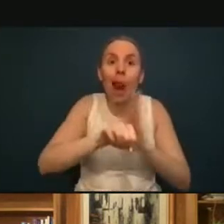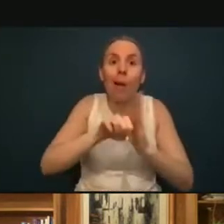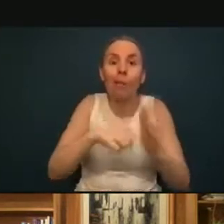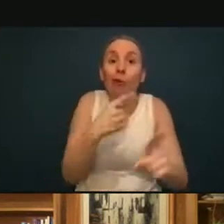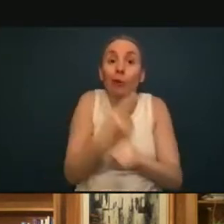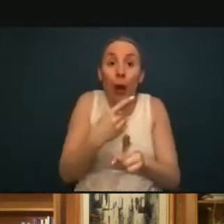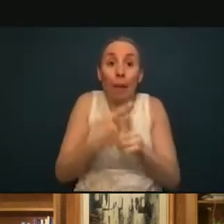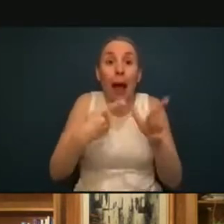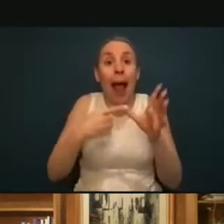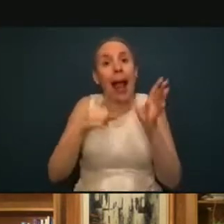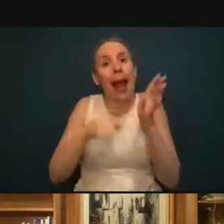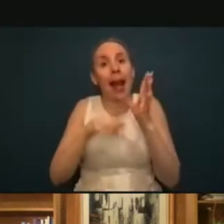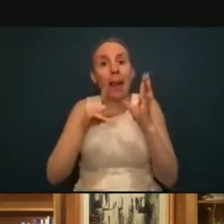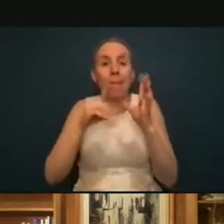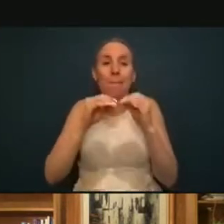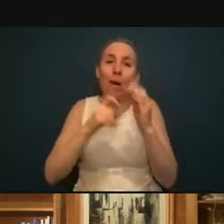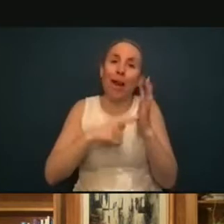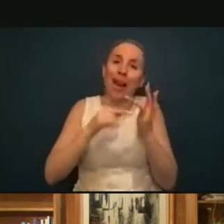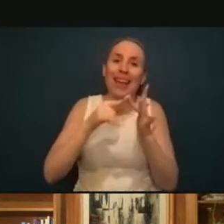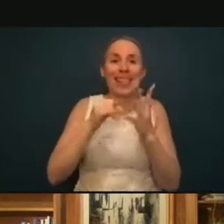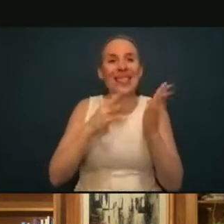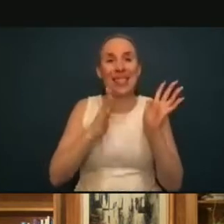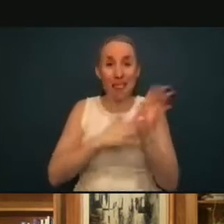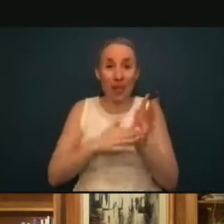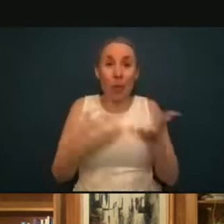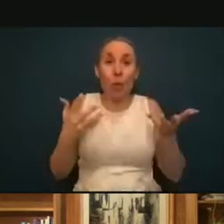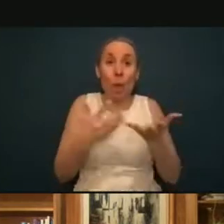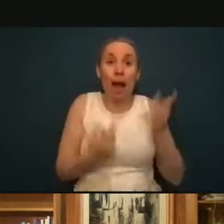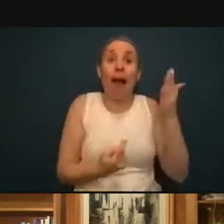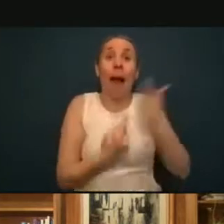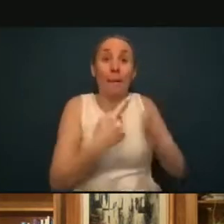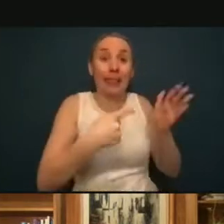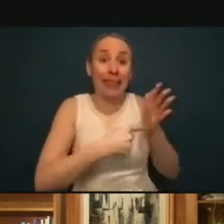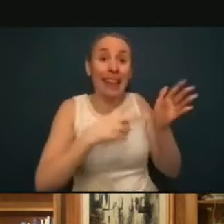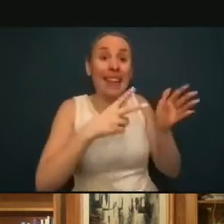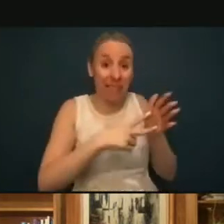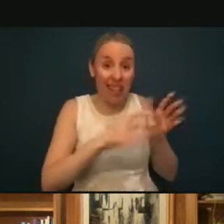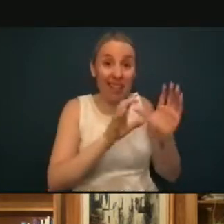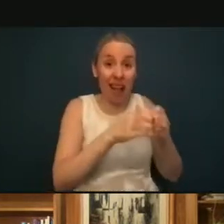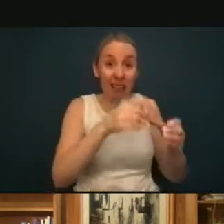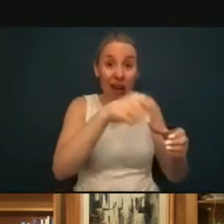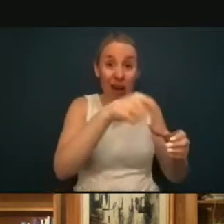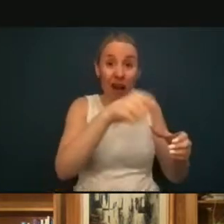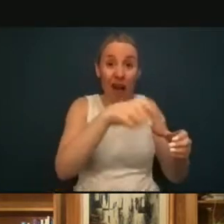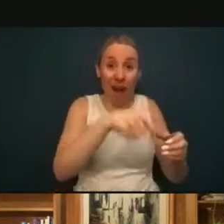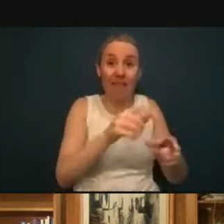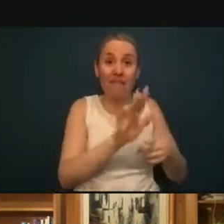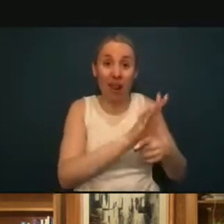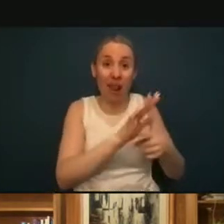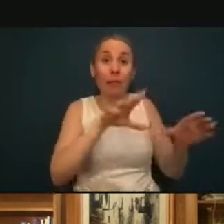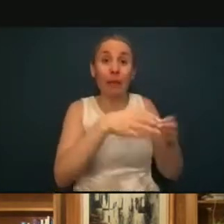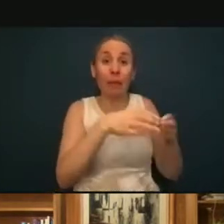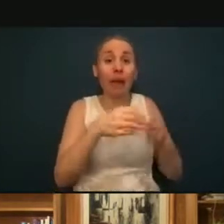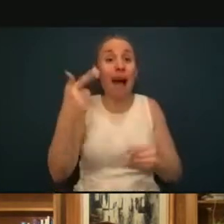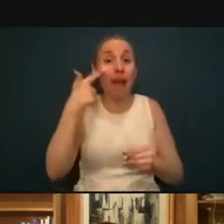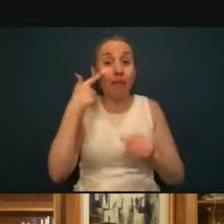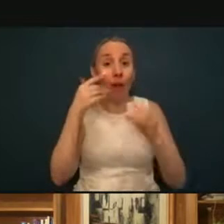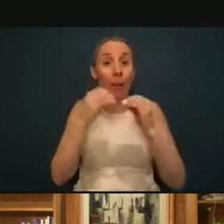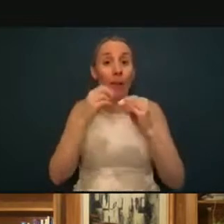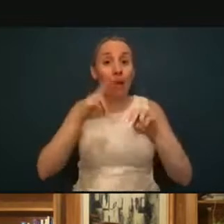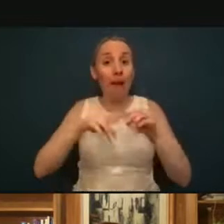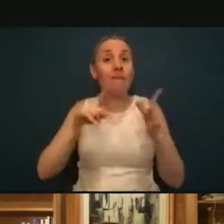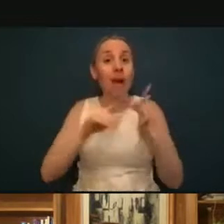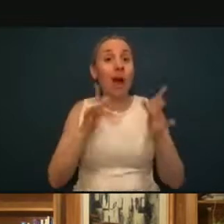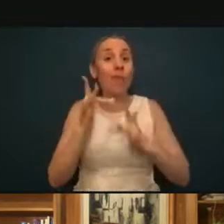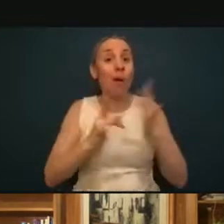the film and TV sectors. And that's been published on the BFI website. And there's lots of information online about